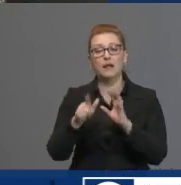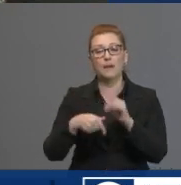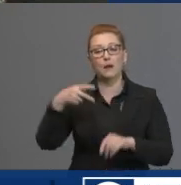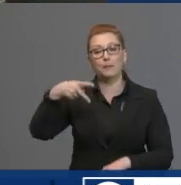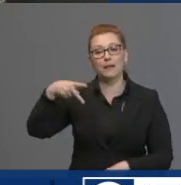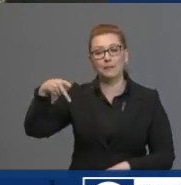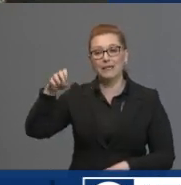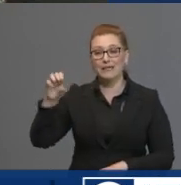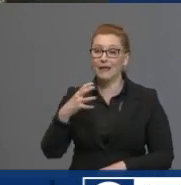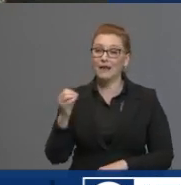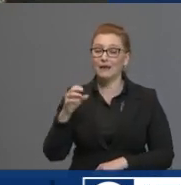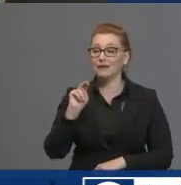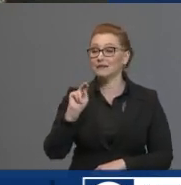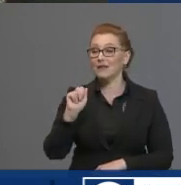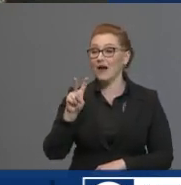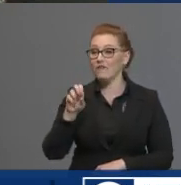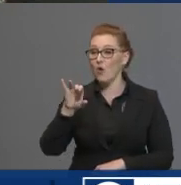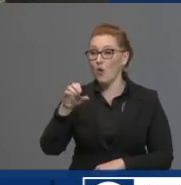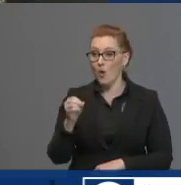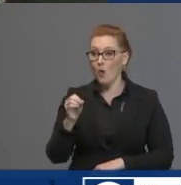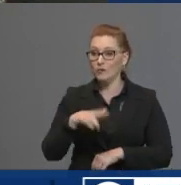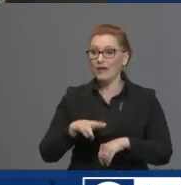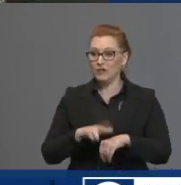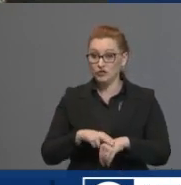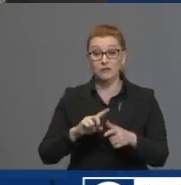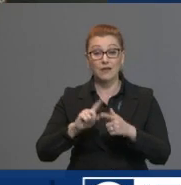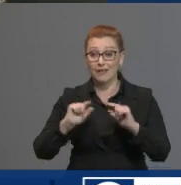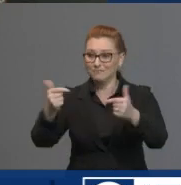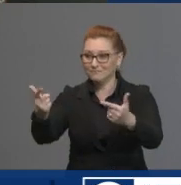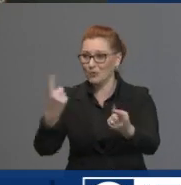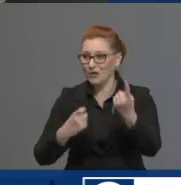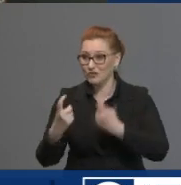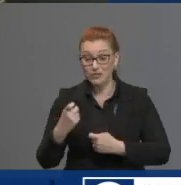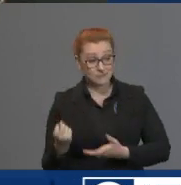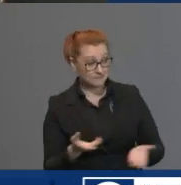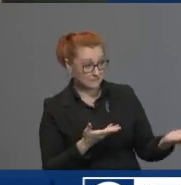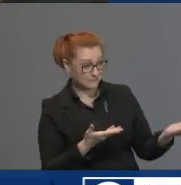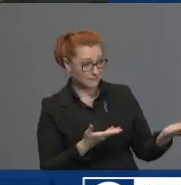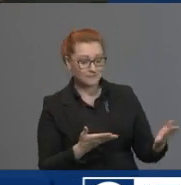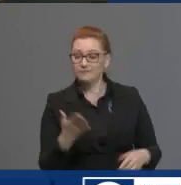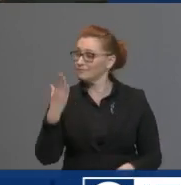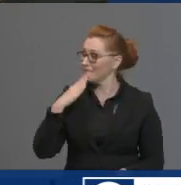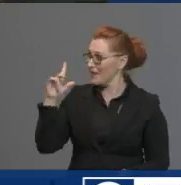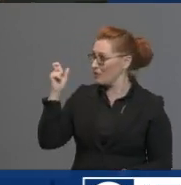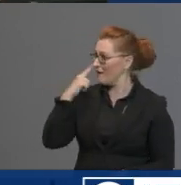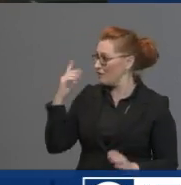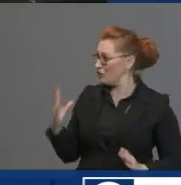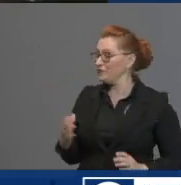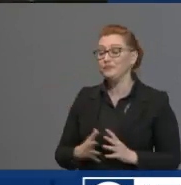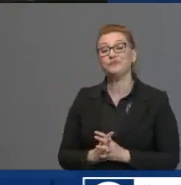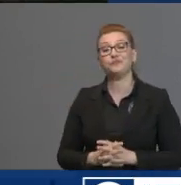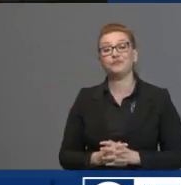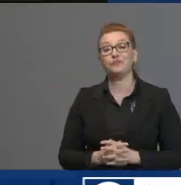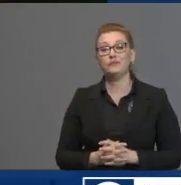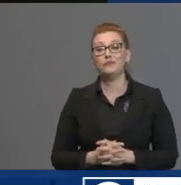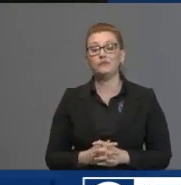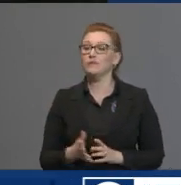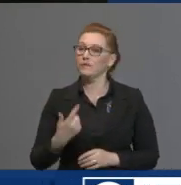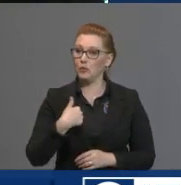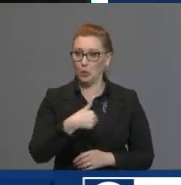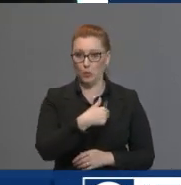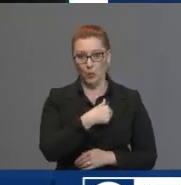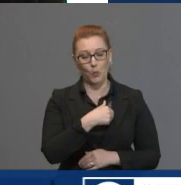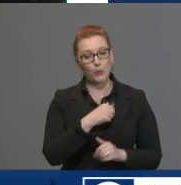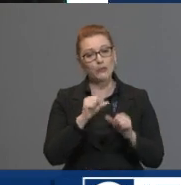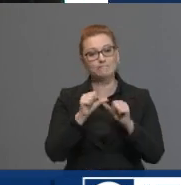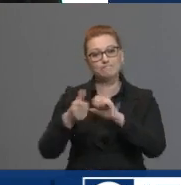PPE and the Navajo Nation, and then we'll open it up for questions. General McGuire. Thanks, Governor. We continue